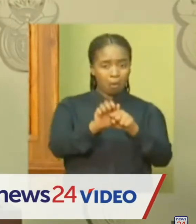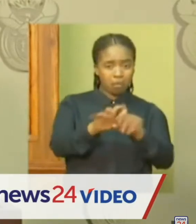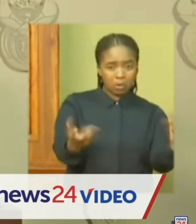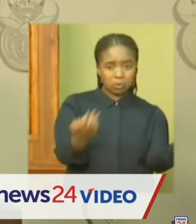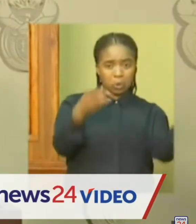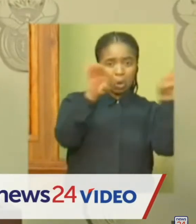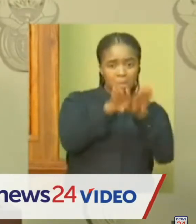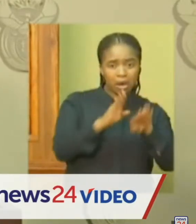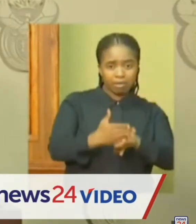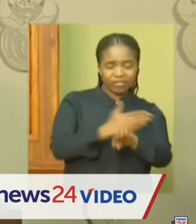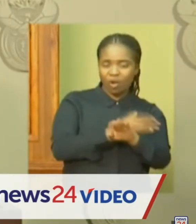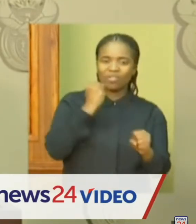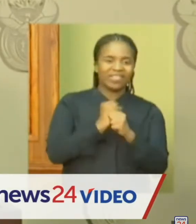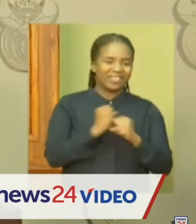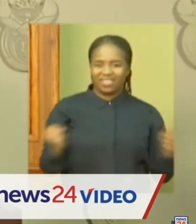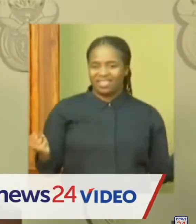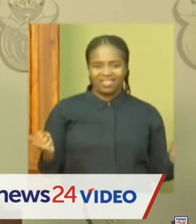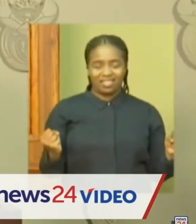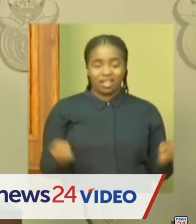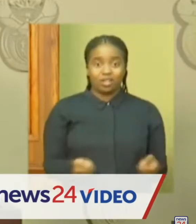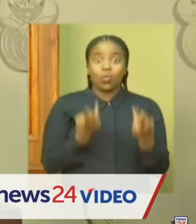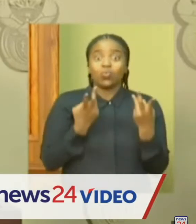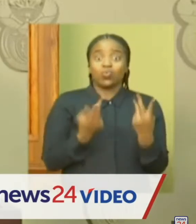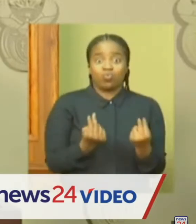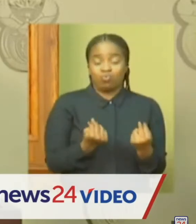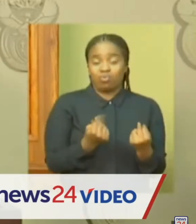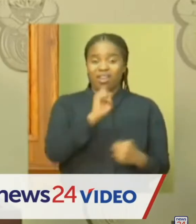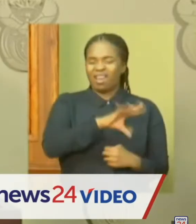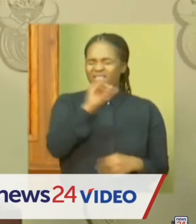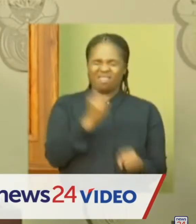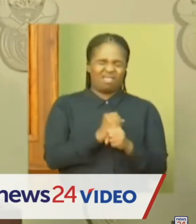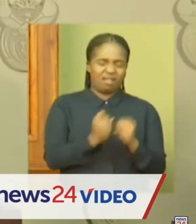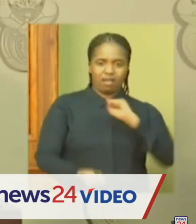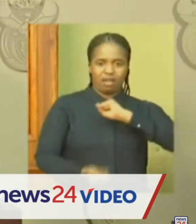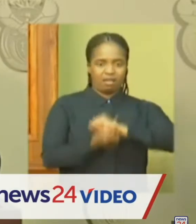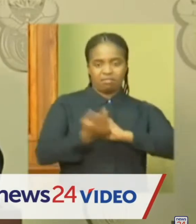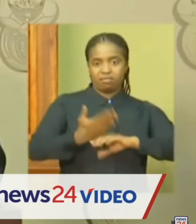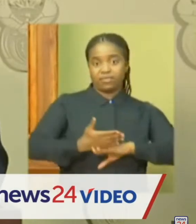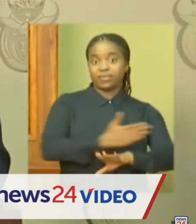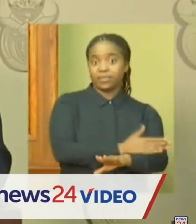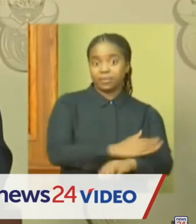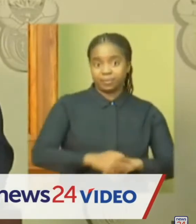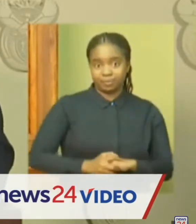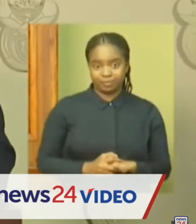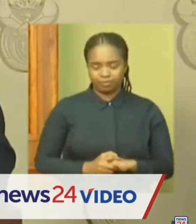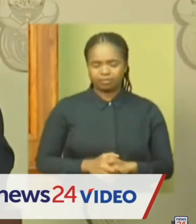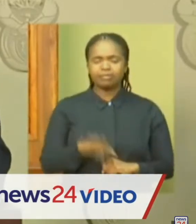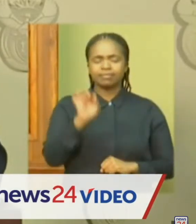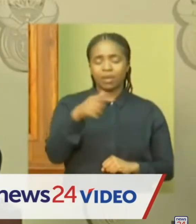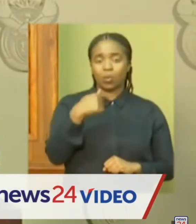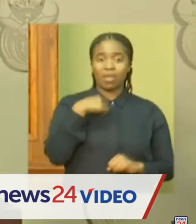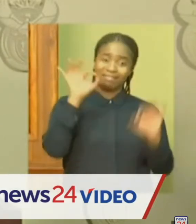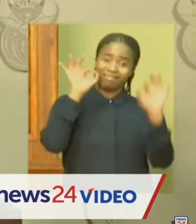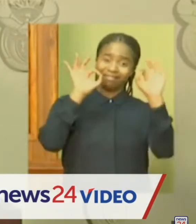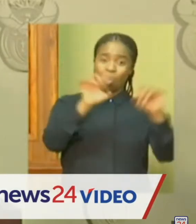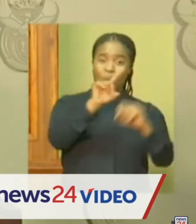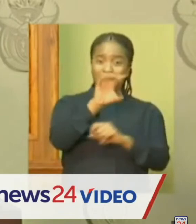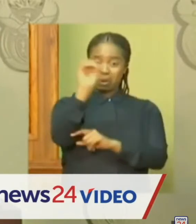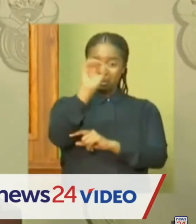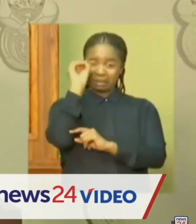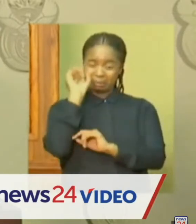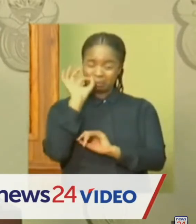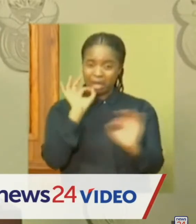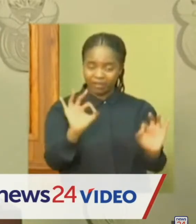through now in the history of this country. We will make mistakes,